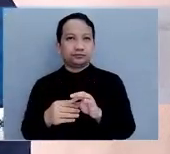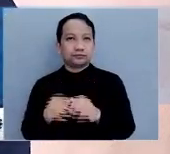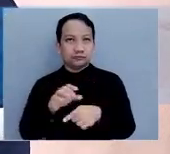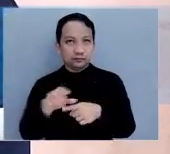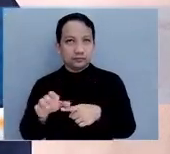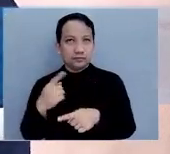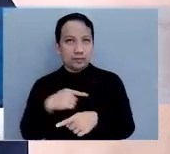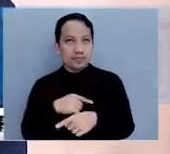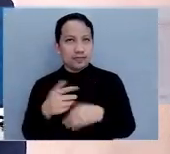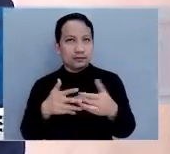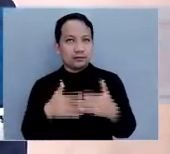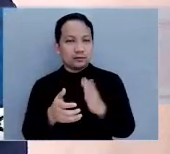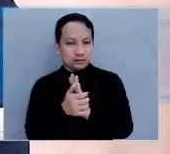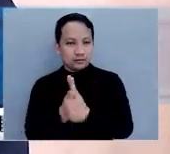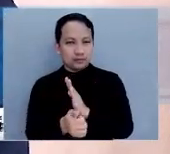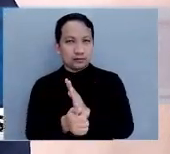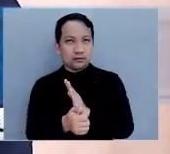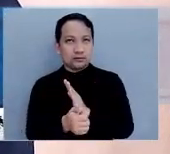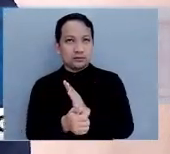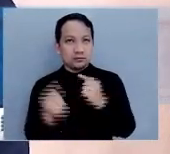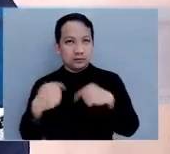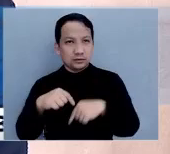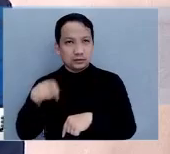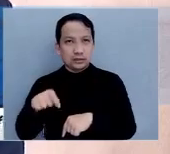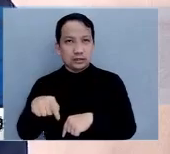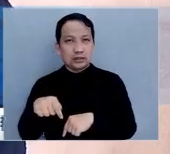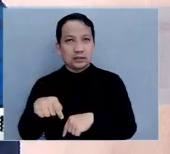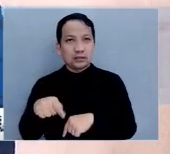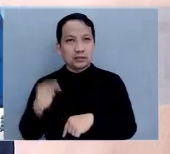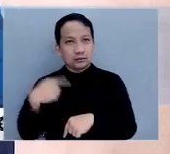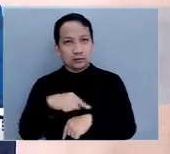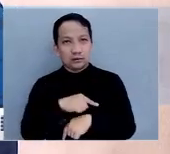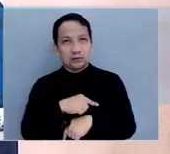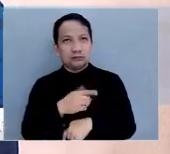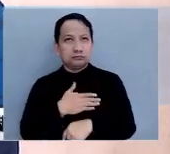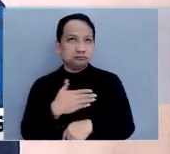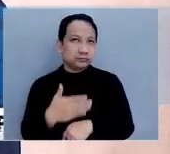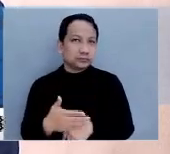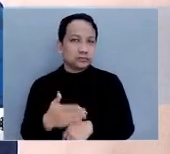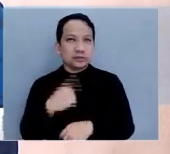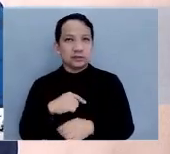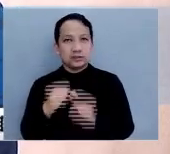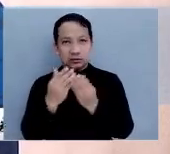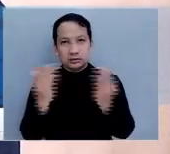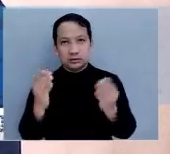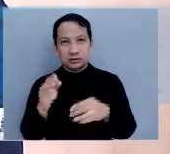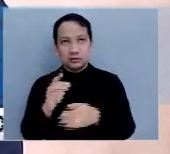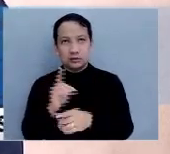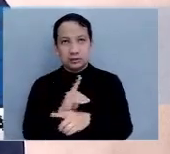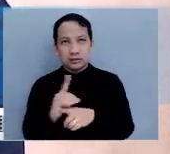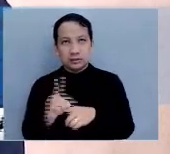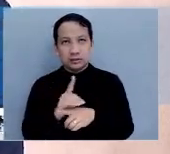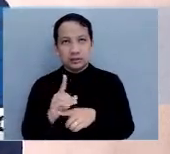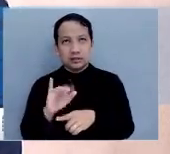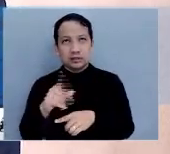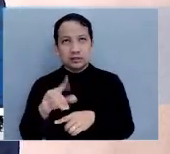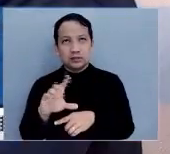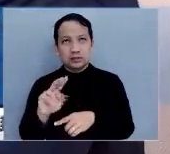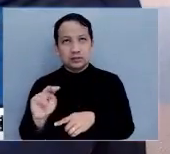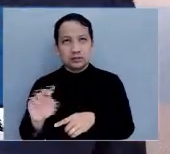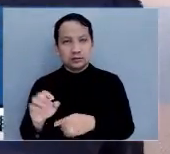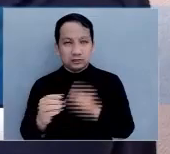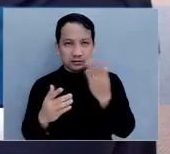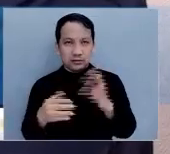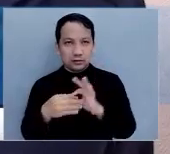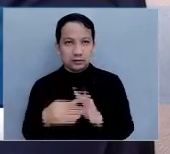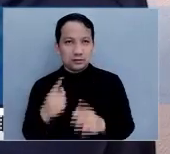traits, skills that are needed sa relationship. For example, commitment, discipline, being